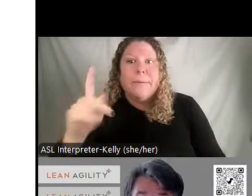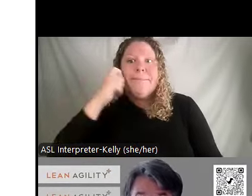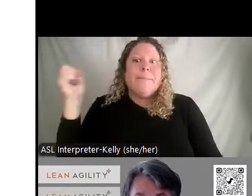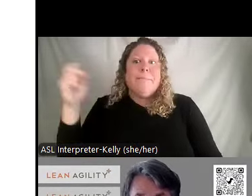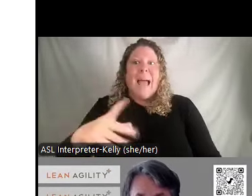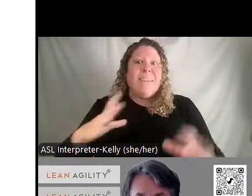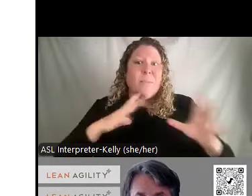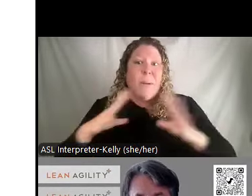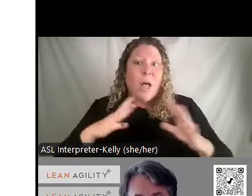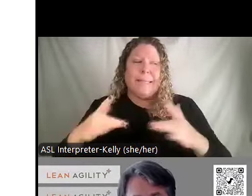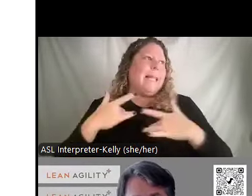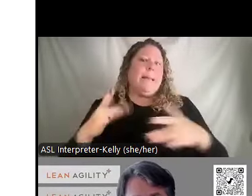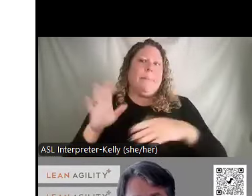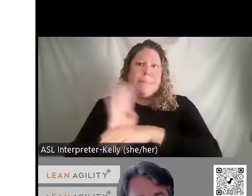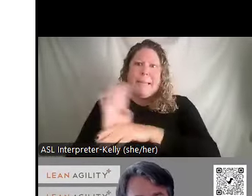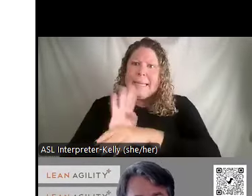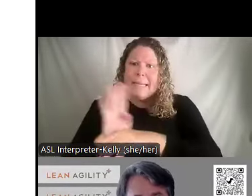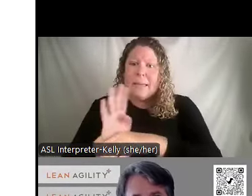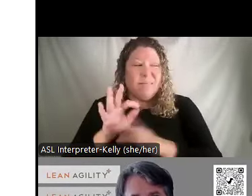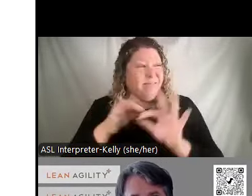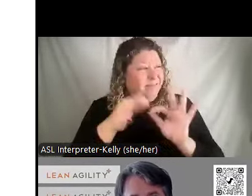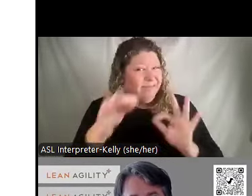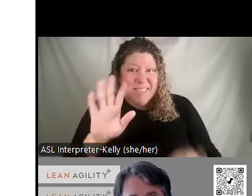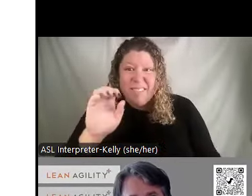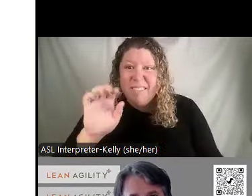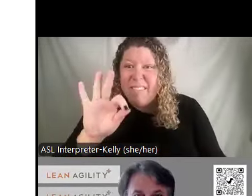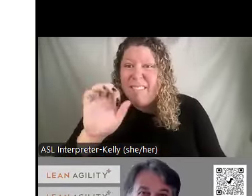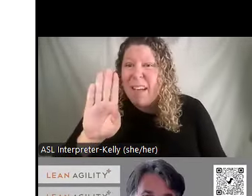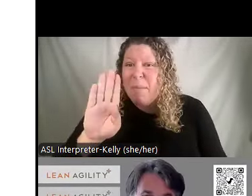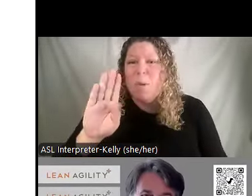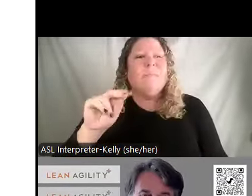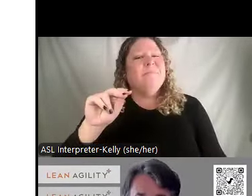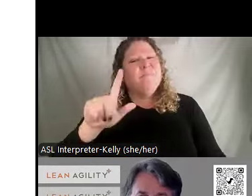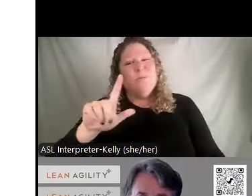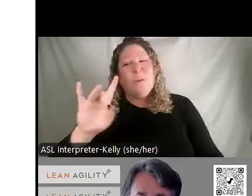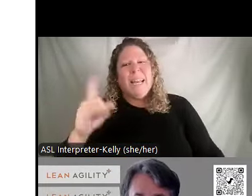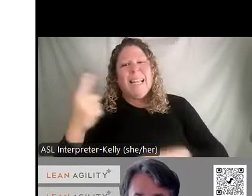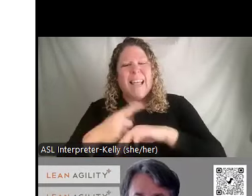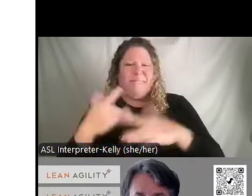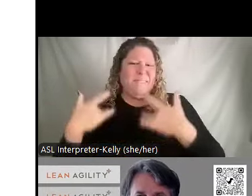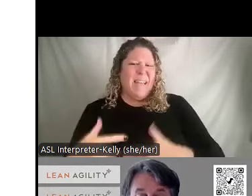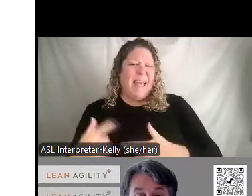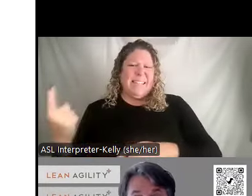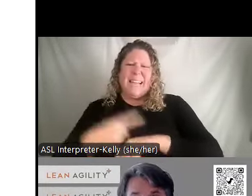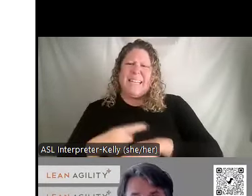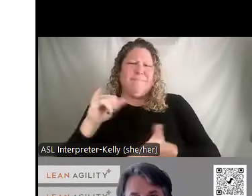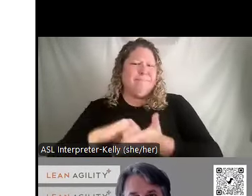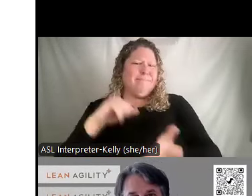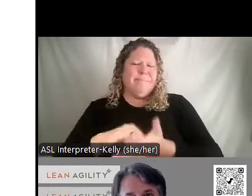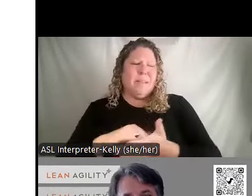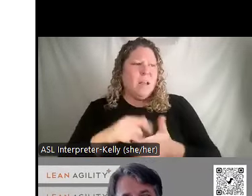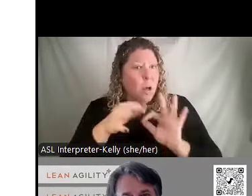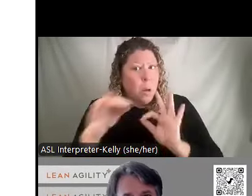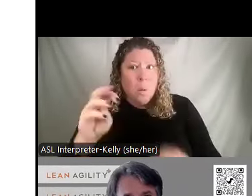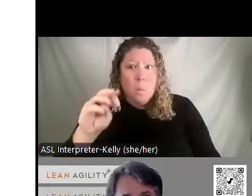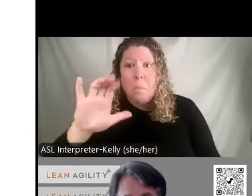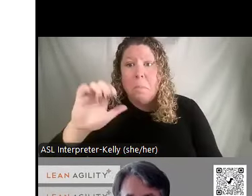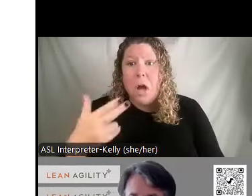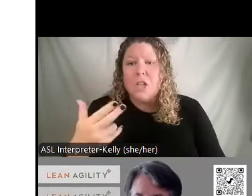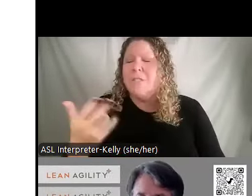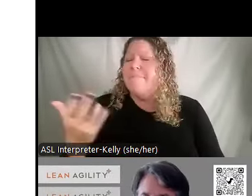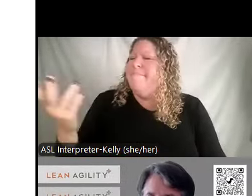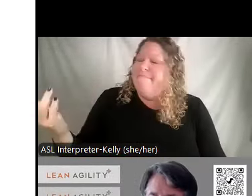really busy. What about February? No, short month and Valentine's Day. You can't do February. How about March? I don't know. March